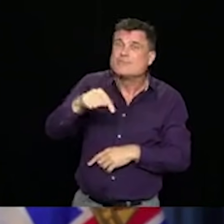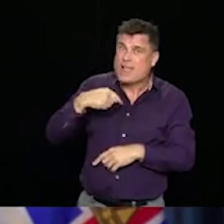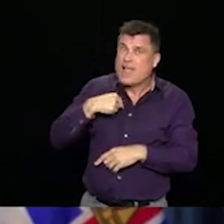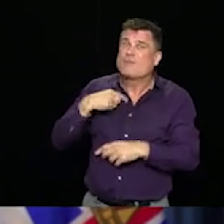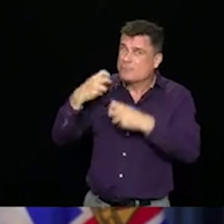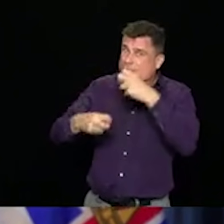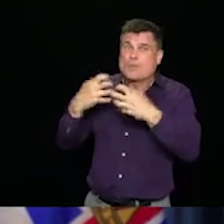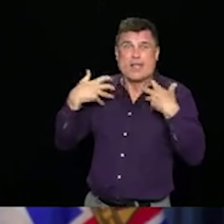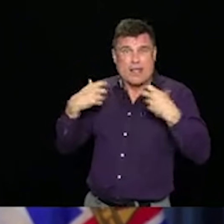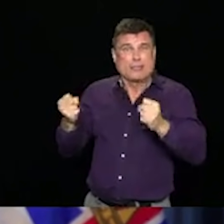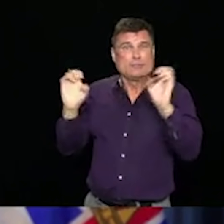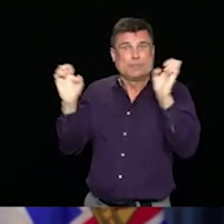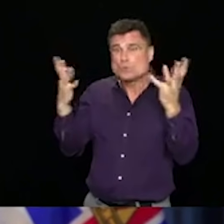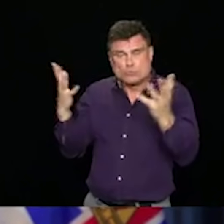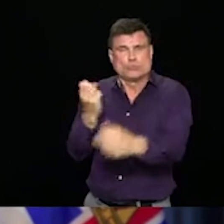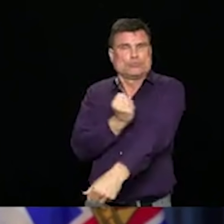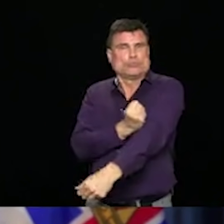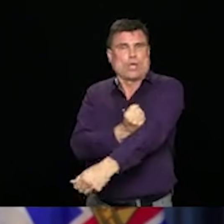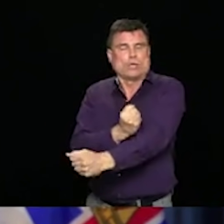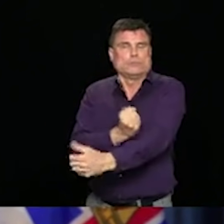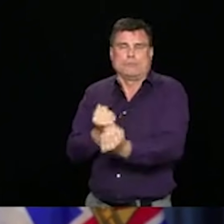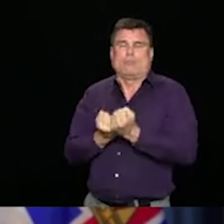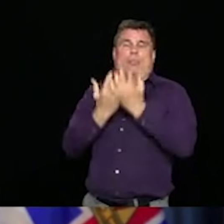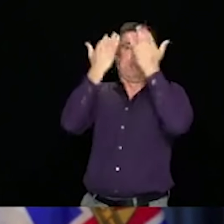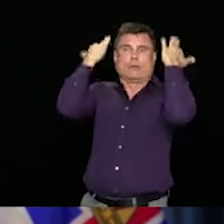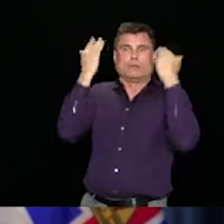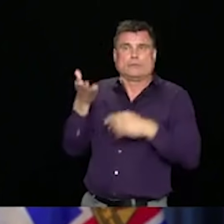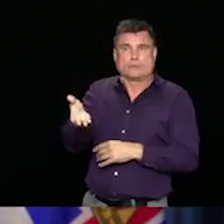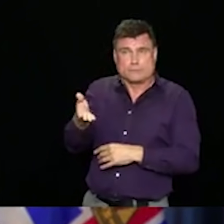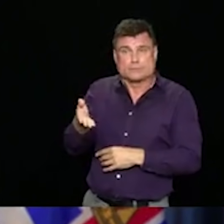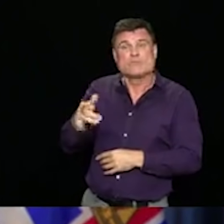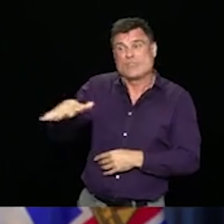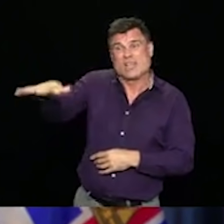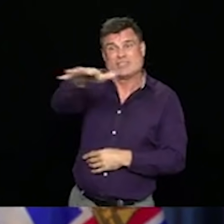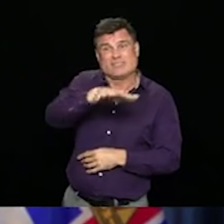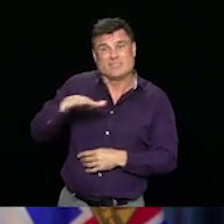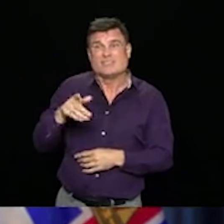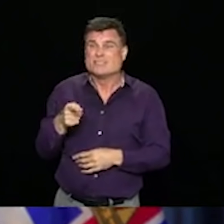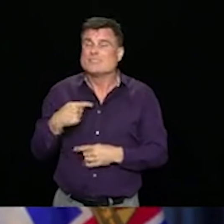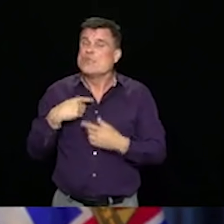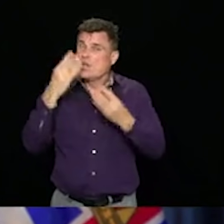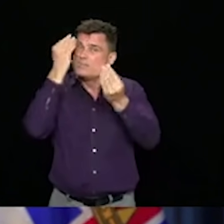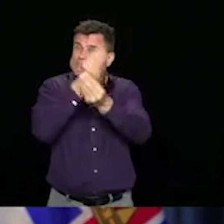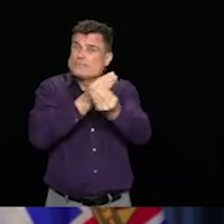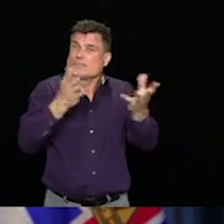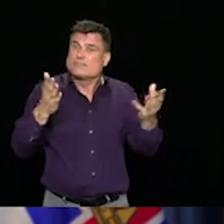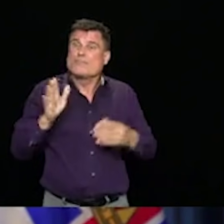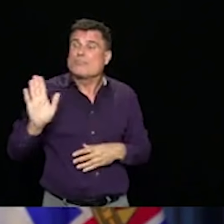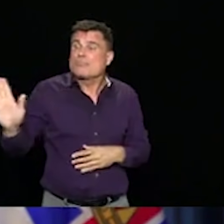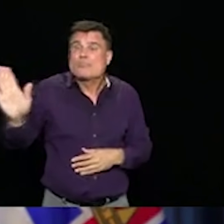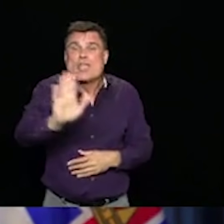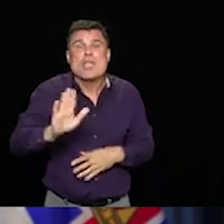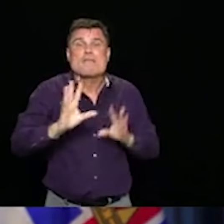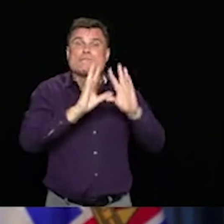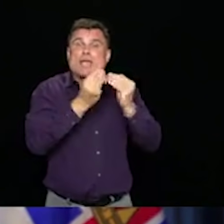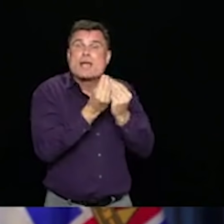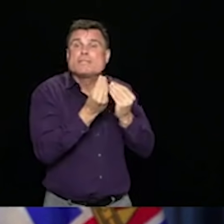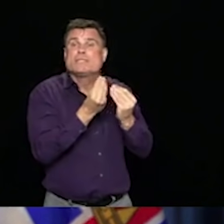2 health emergencies, and those 117 people and their families would also like to express my condolences and my sense of